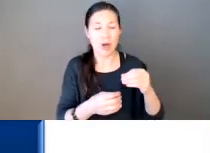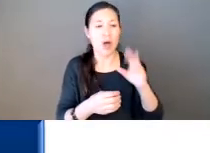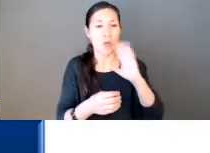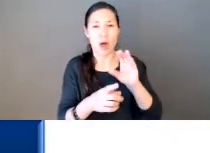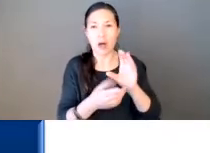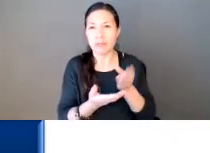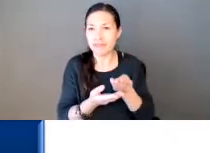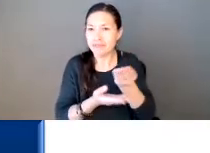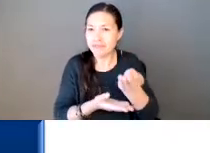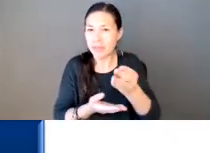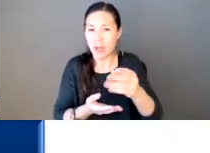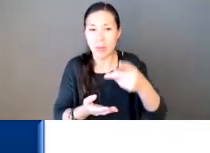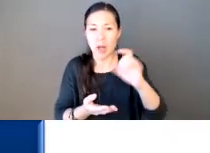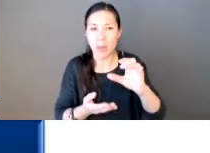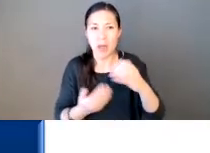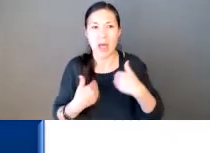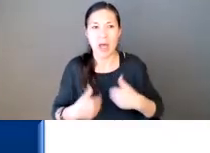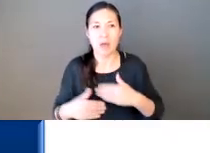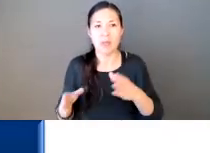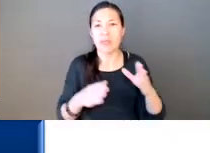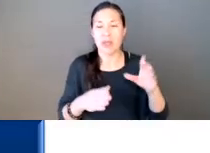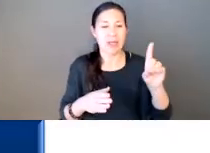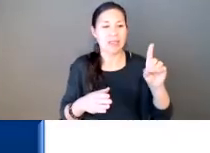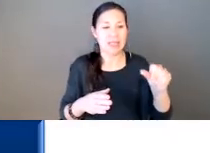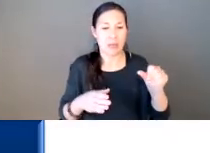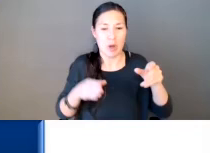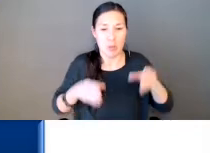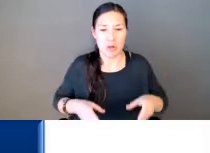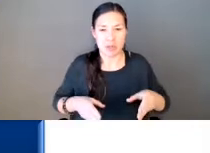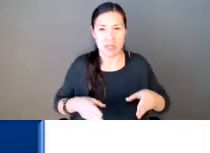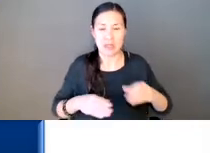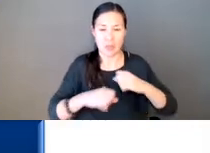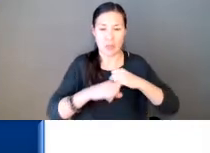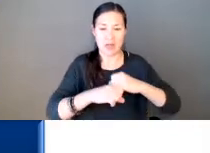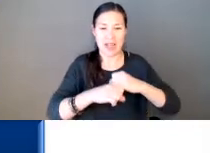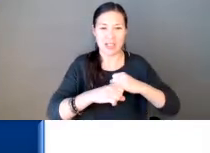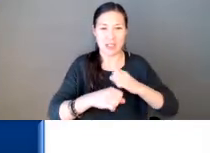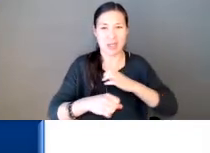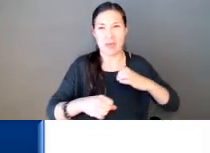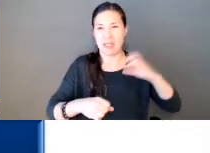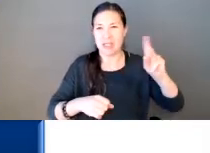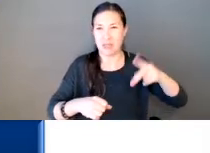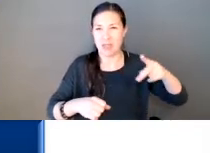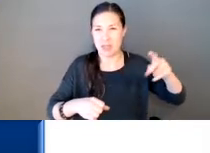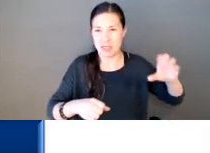Protection Commission does 18 to 59, and then we do 60 and over, as well as abuse